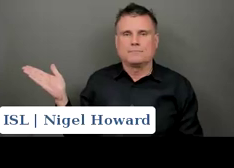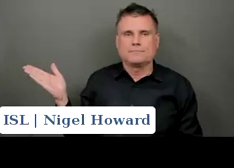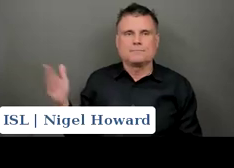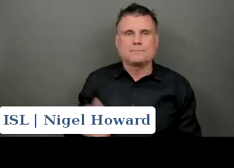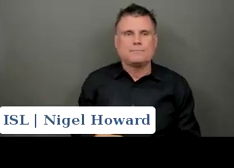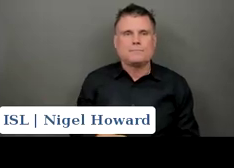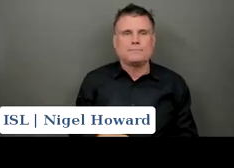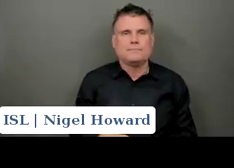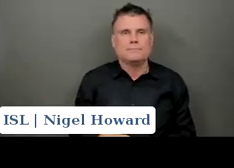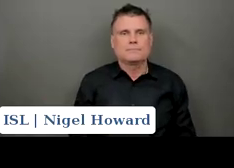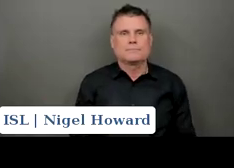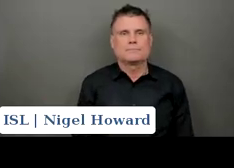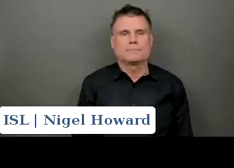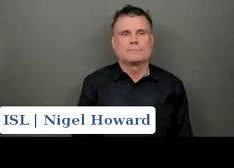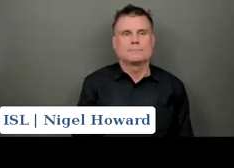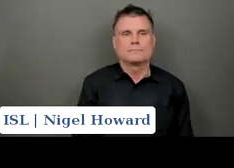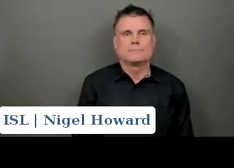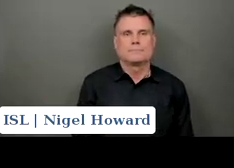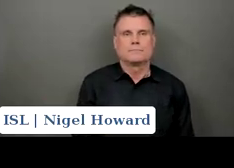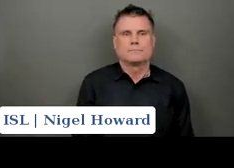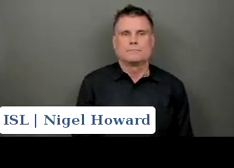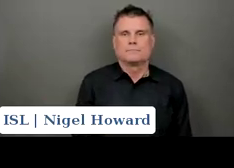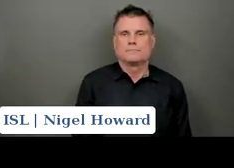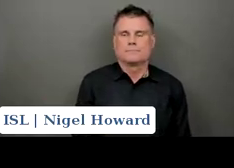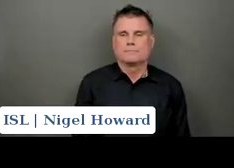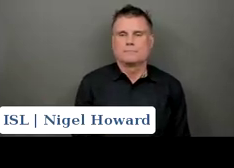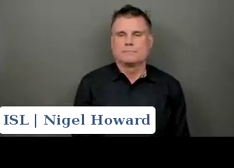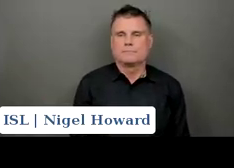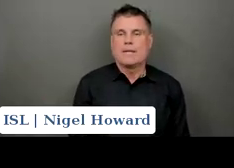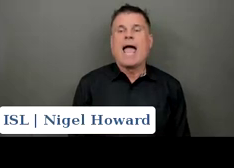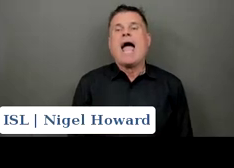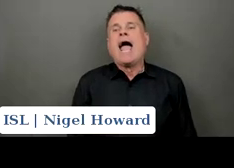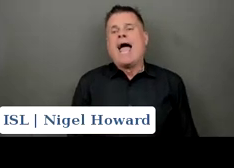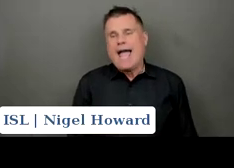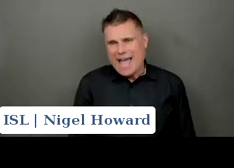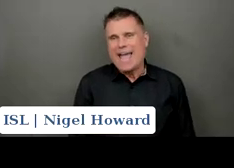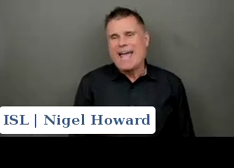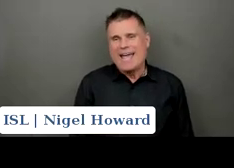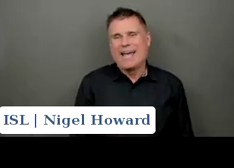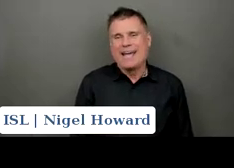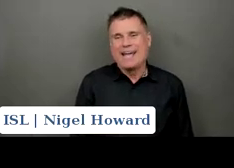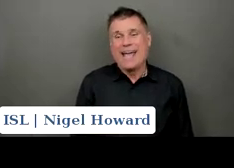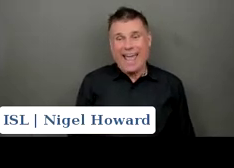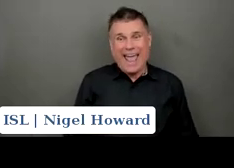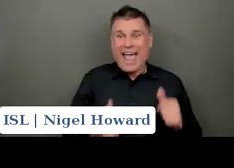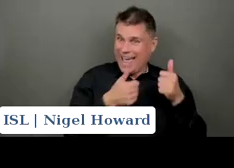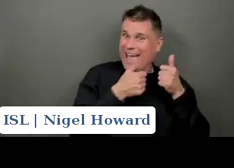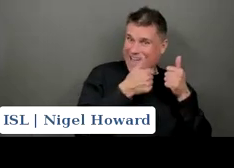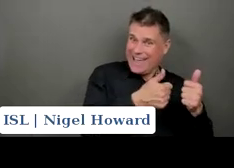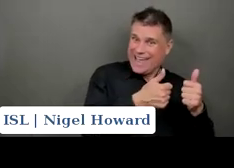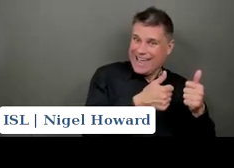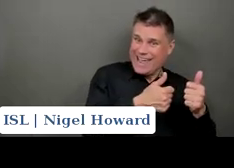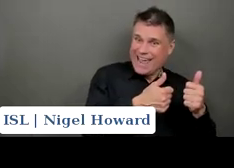But of course, the story is, it's always nuanced, right? So, and I think, and this paper was actually done to reflect on